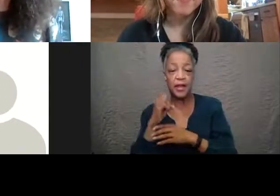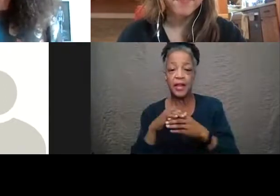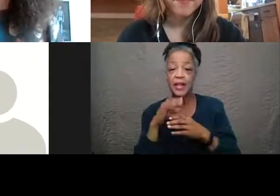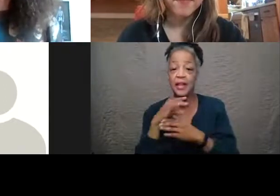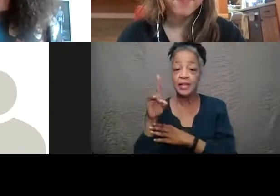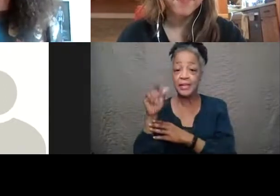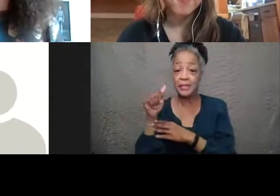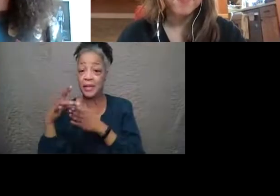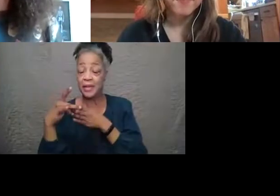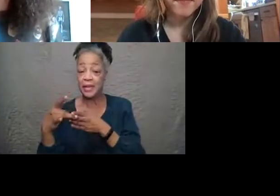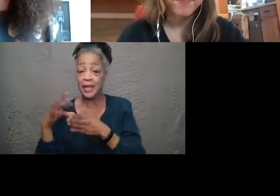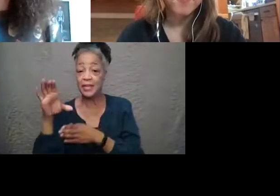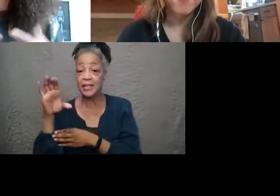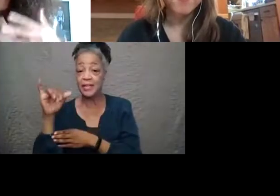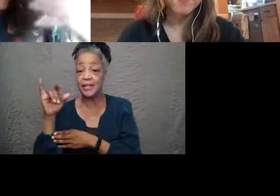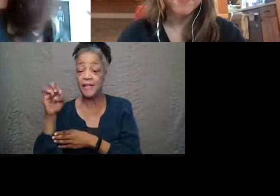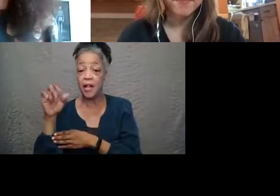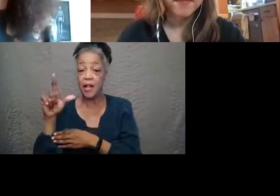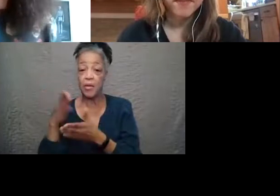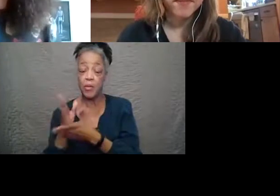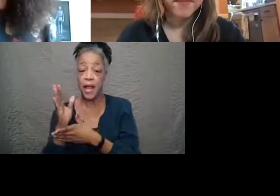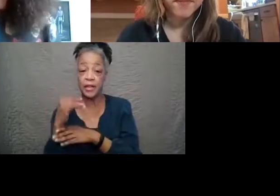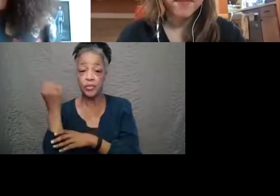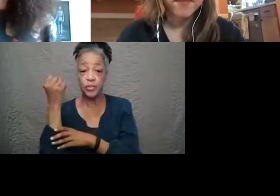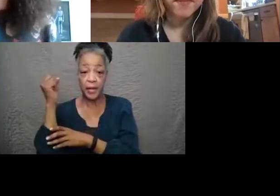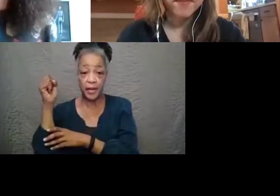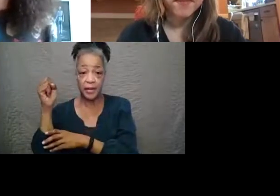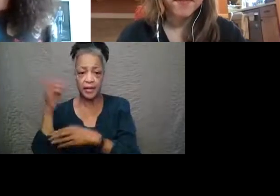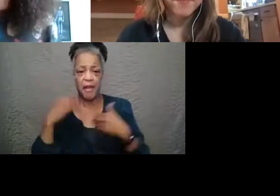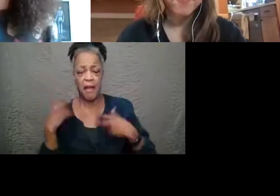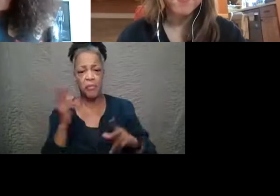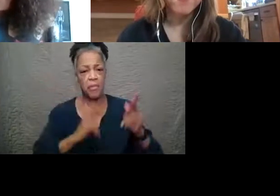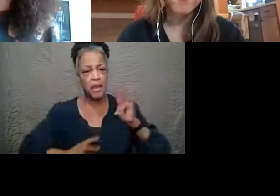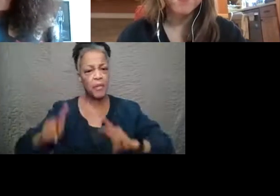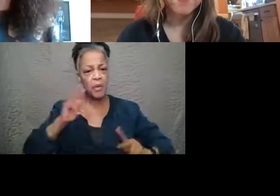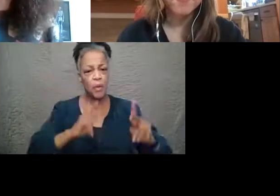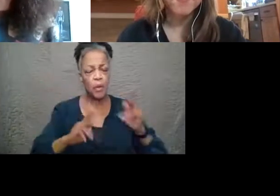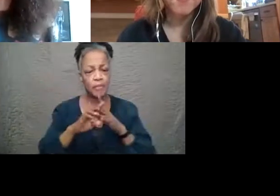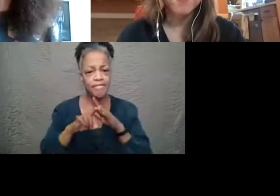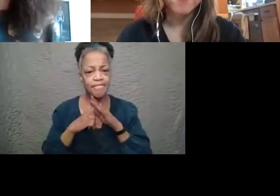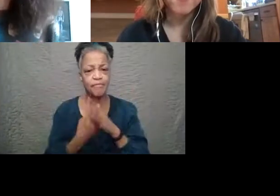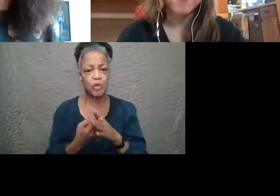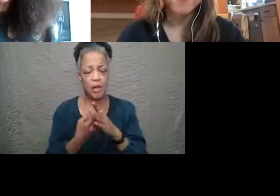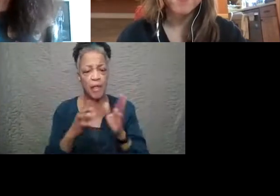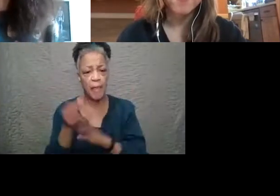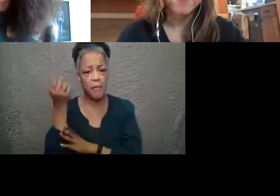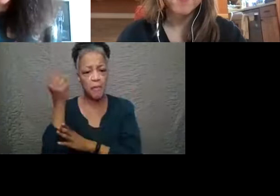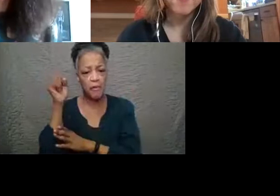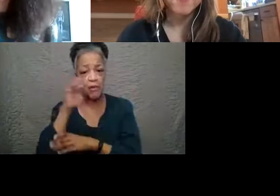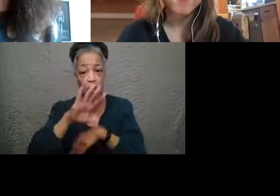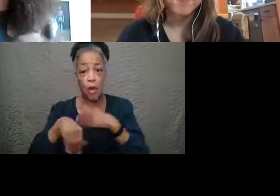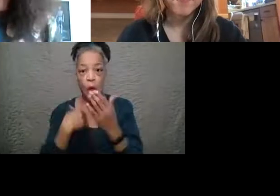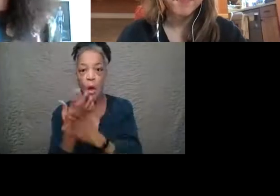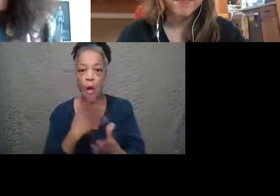movement. And you had folks that, you know, were at the helm of those movements, all